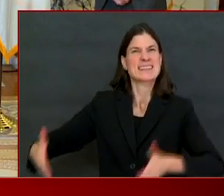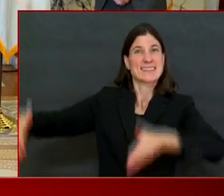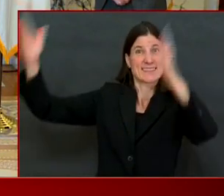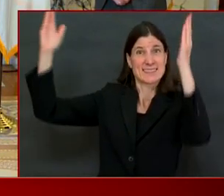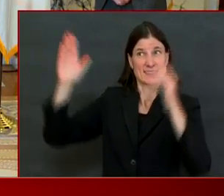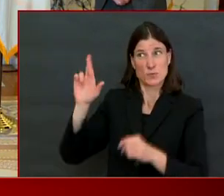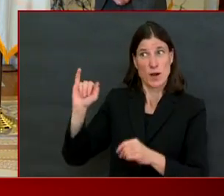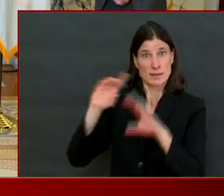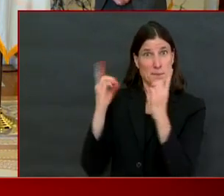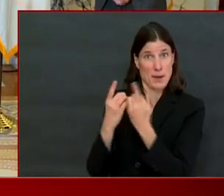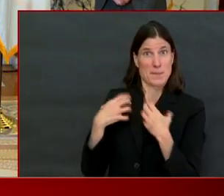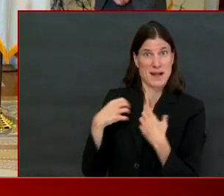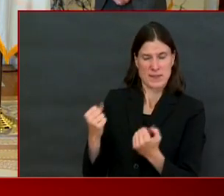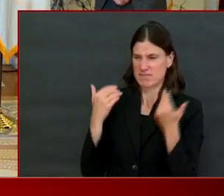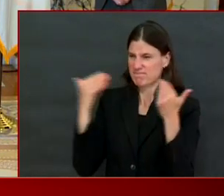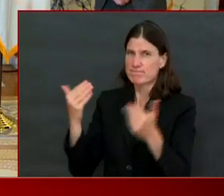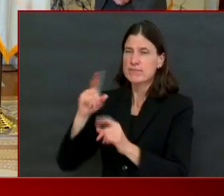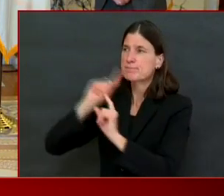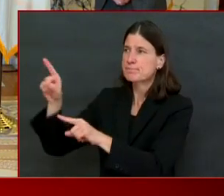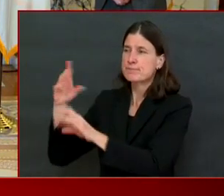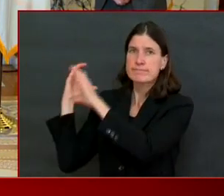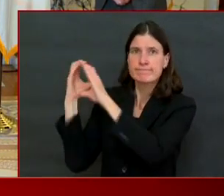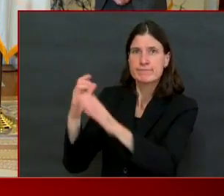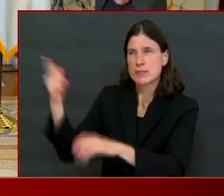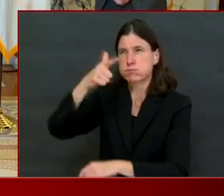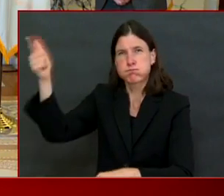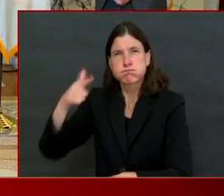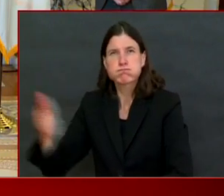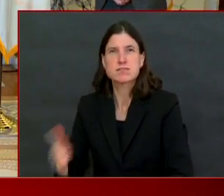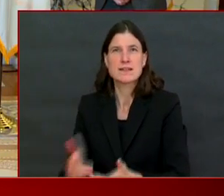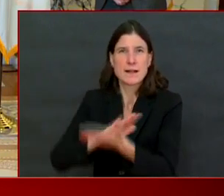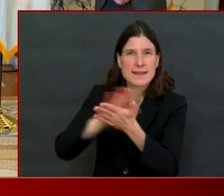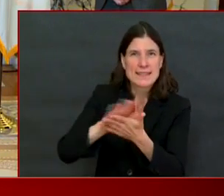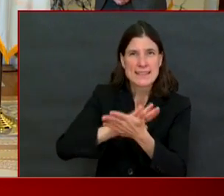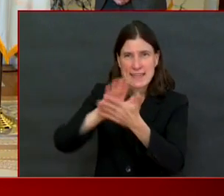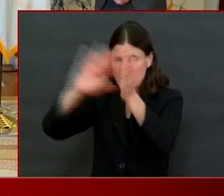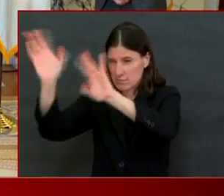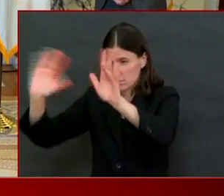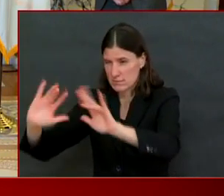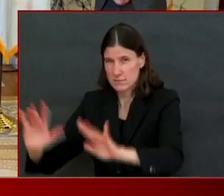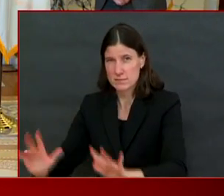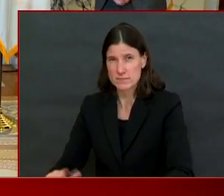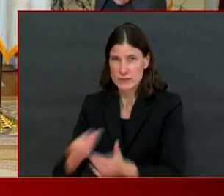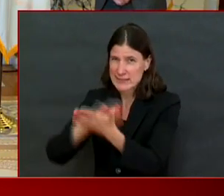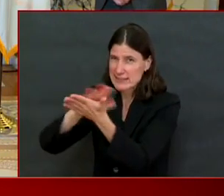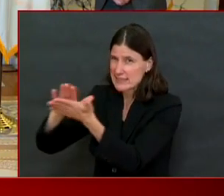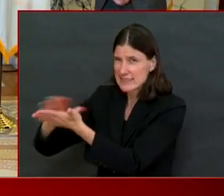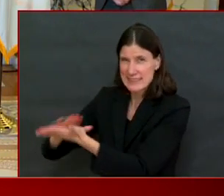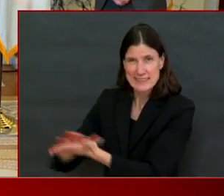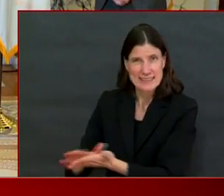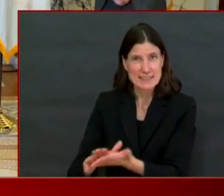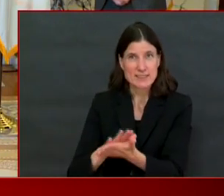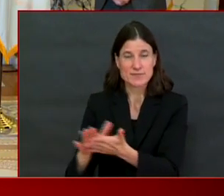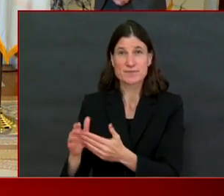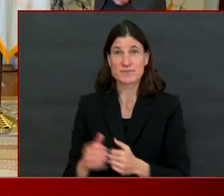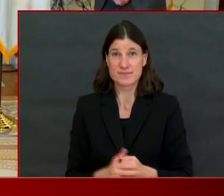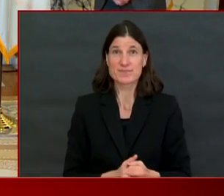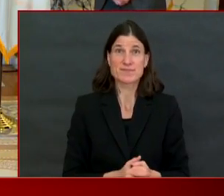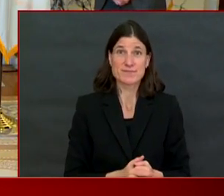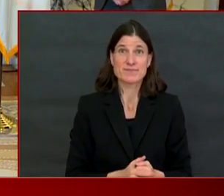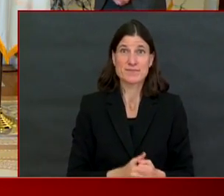clear and really acknowledge the fact that this is not in any way interrupting our COVID-19